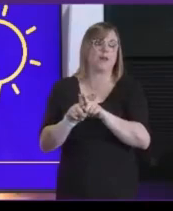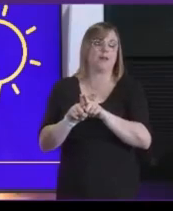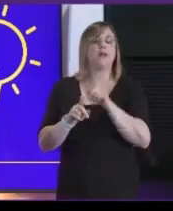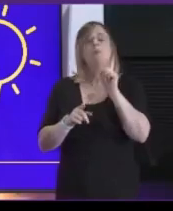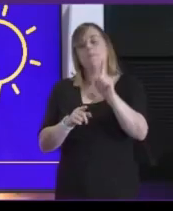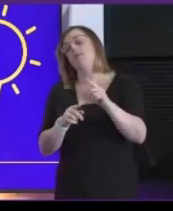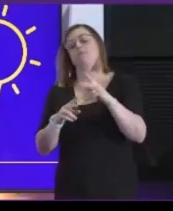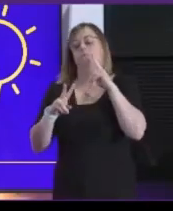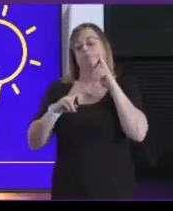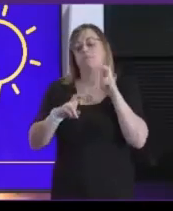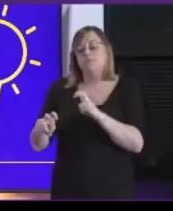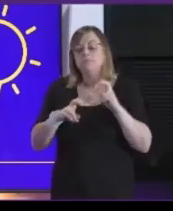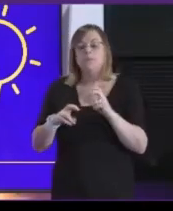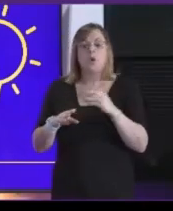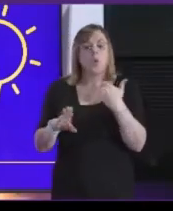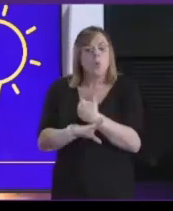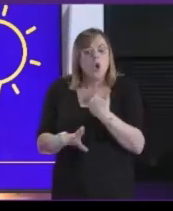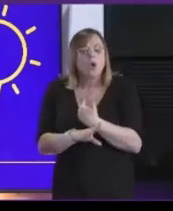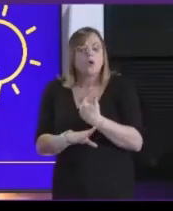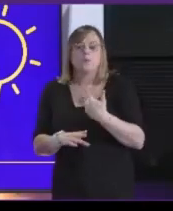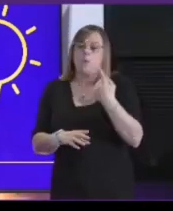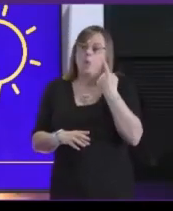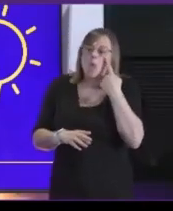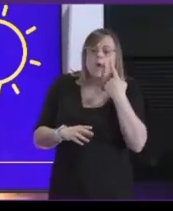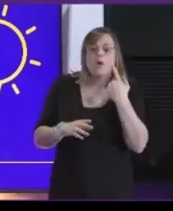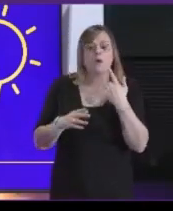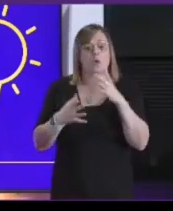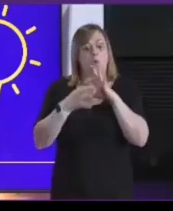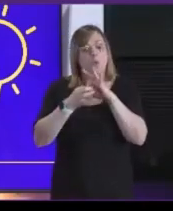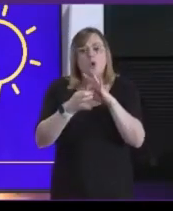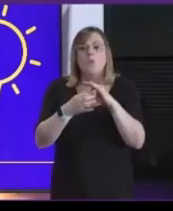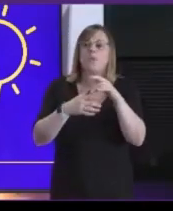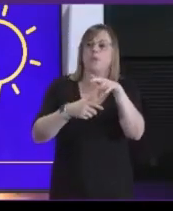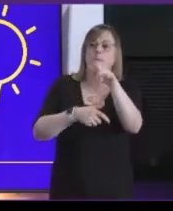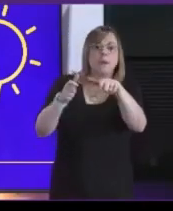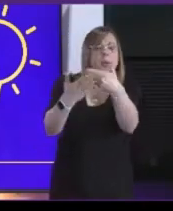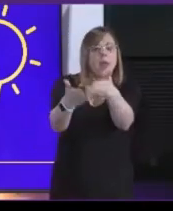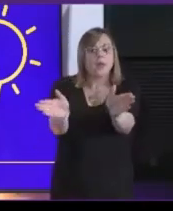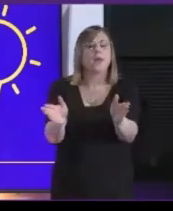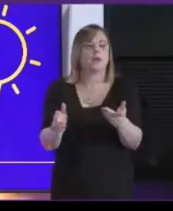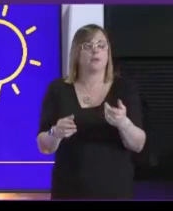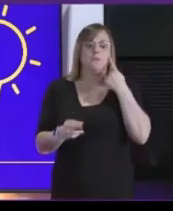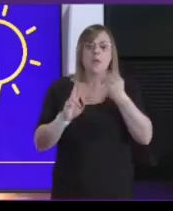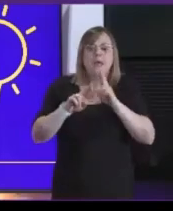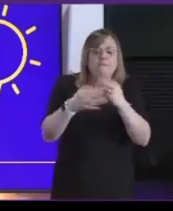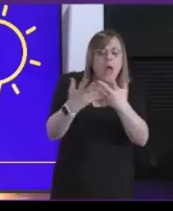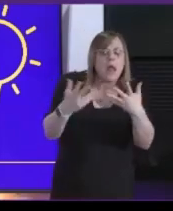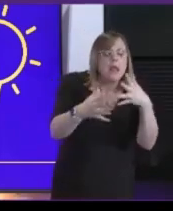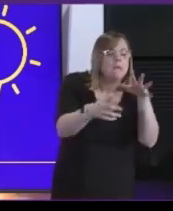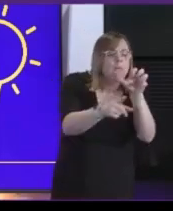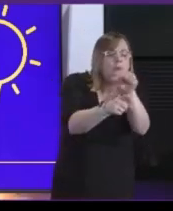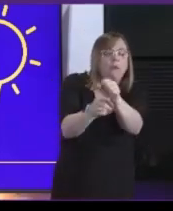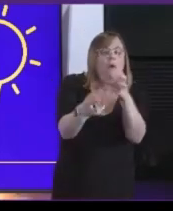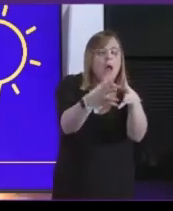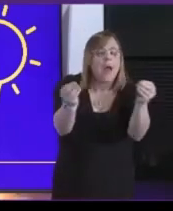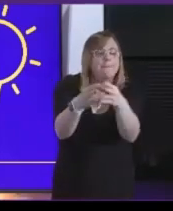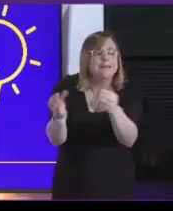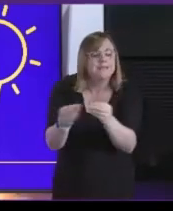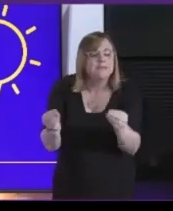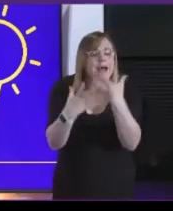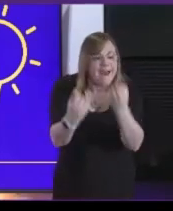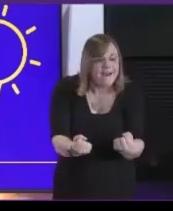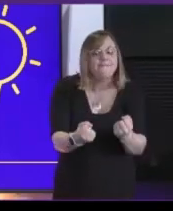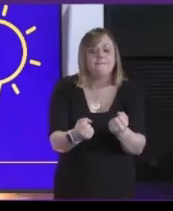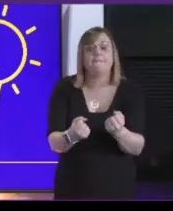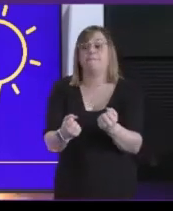doing some work, will do some work with the public to look for any gaps that our